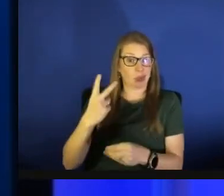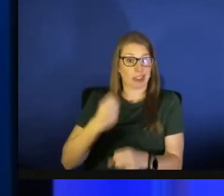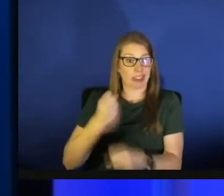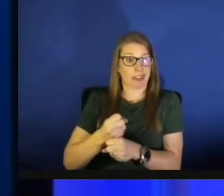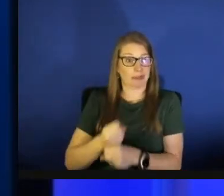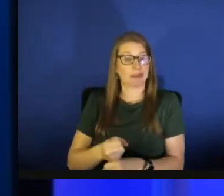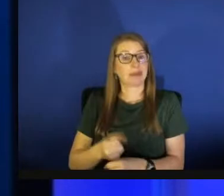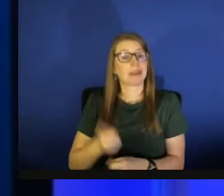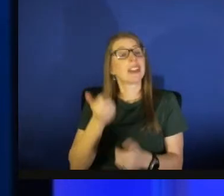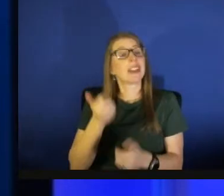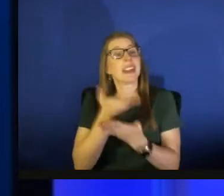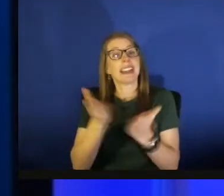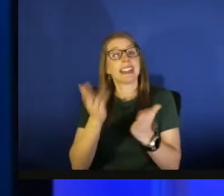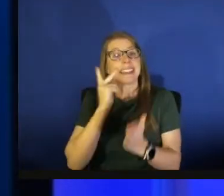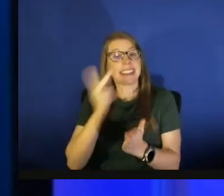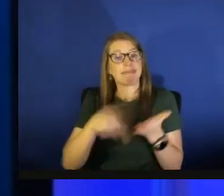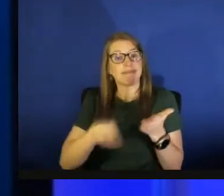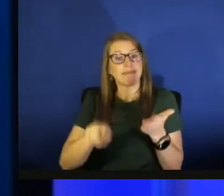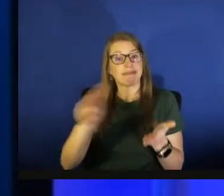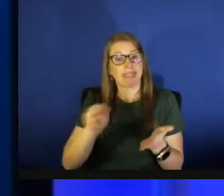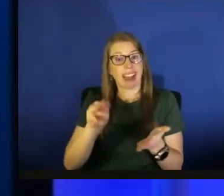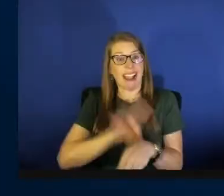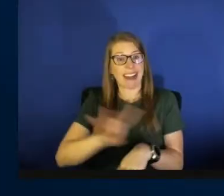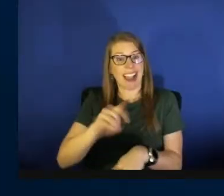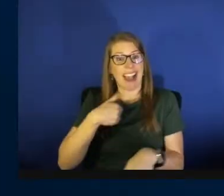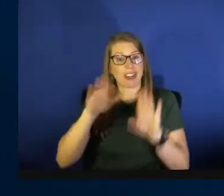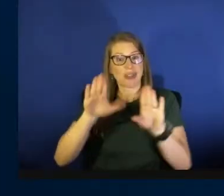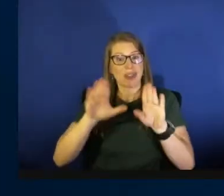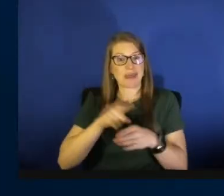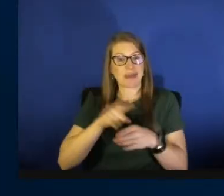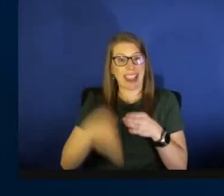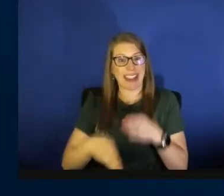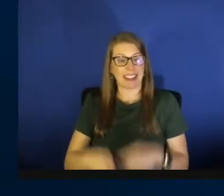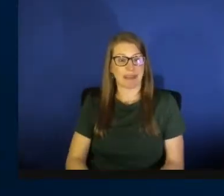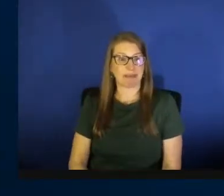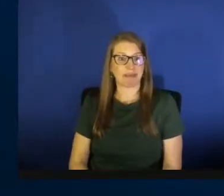everyone, we'll see you back here Monday at 8. Have a great weekend.